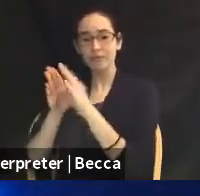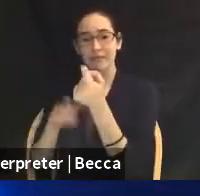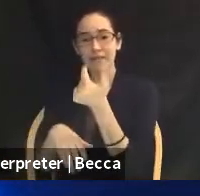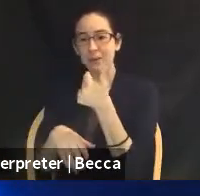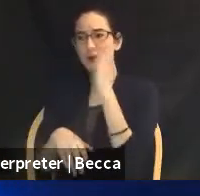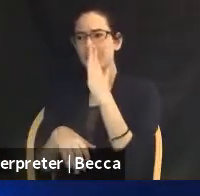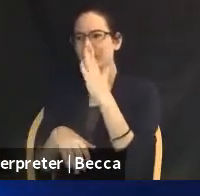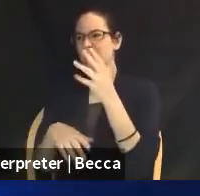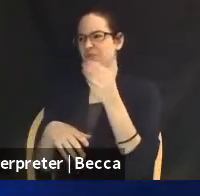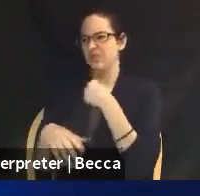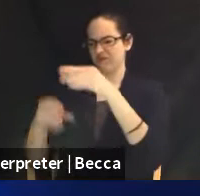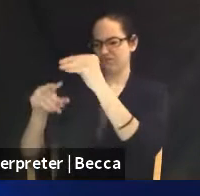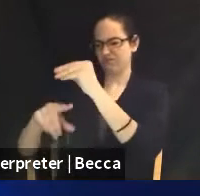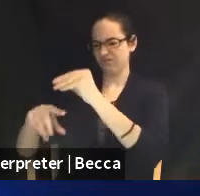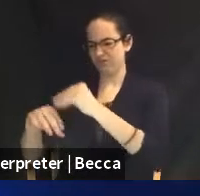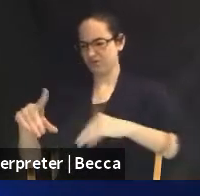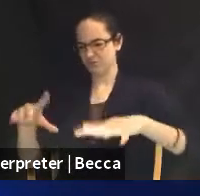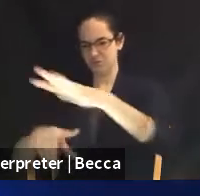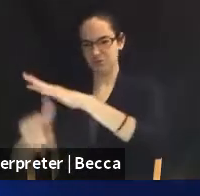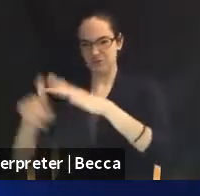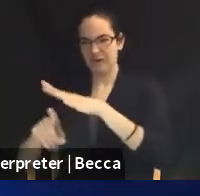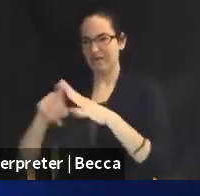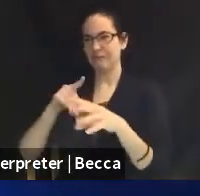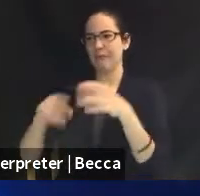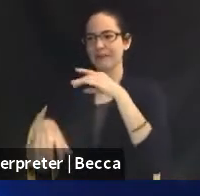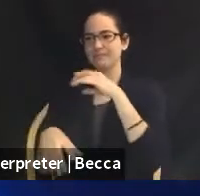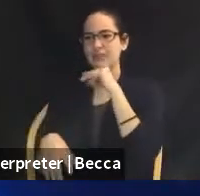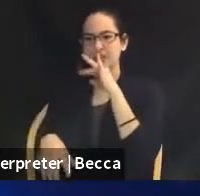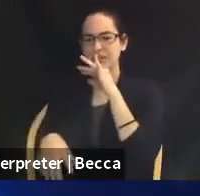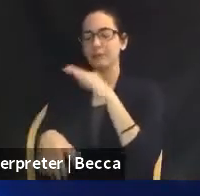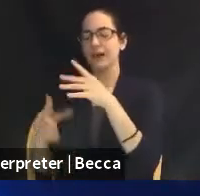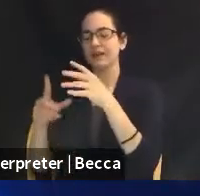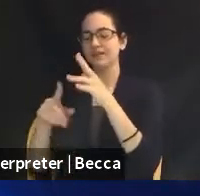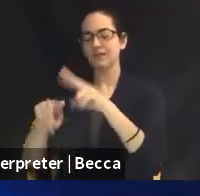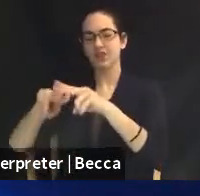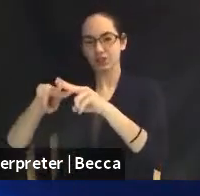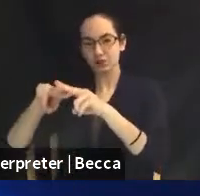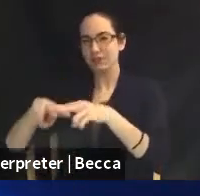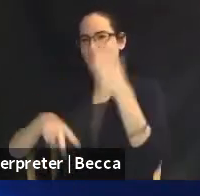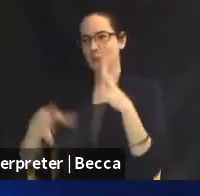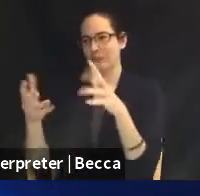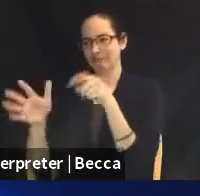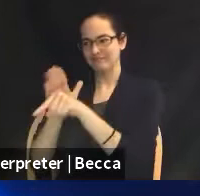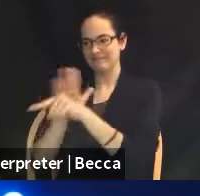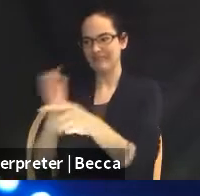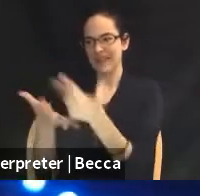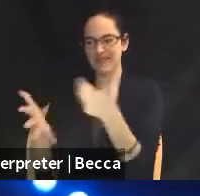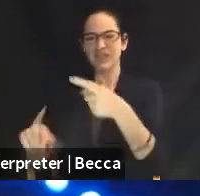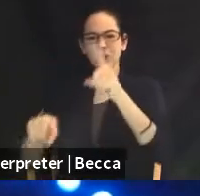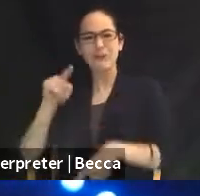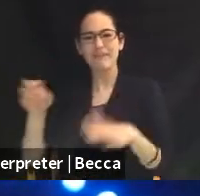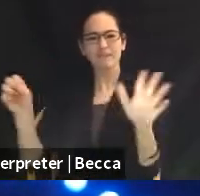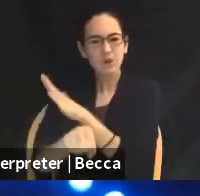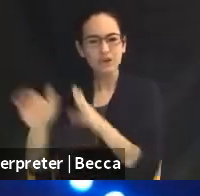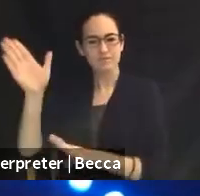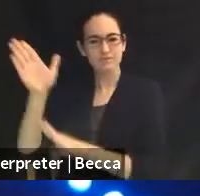salt, and it's going to kill whatever vegetation you're trying to grow. You're not really going to be able to thrive. You're not really going to be able